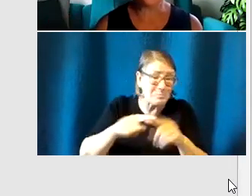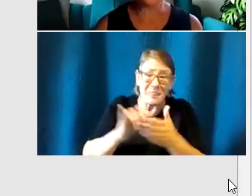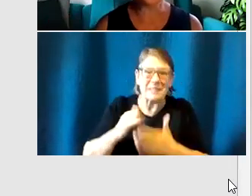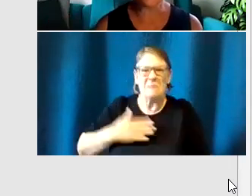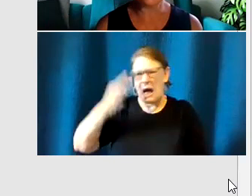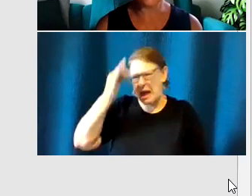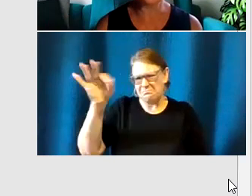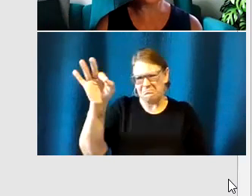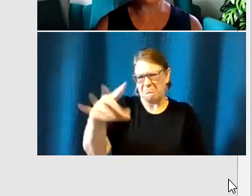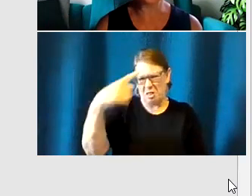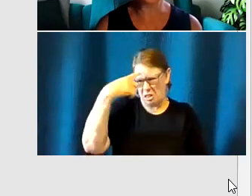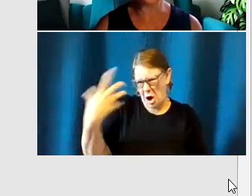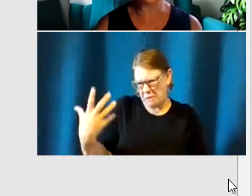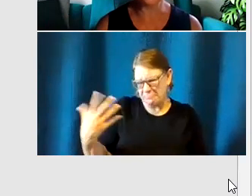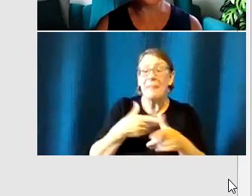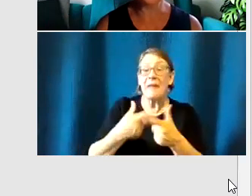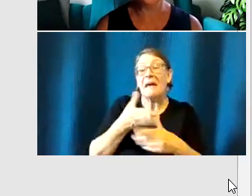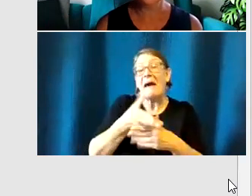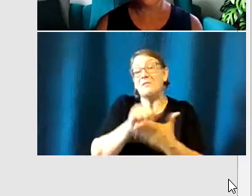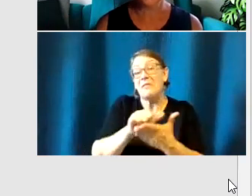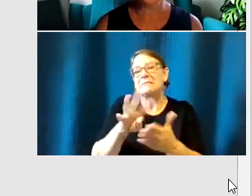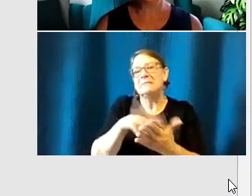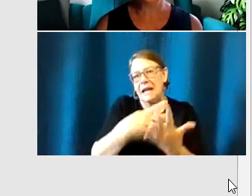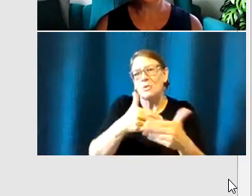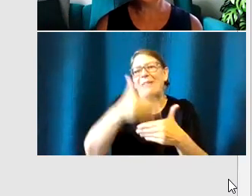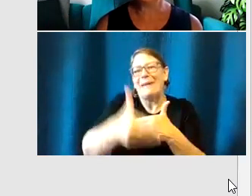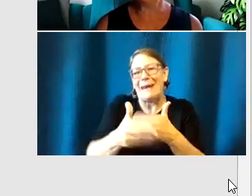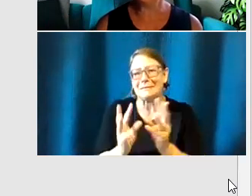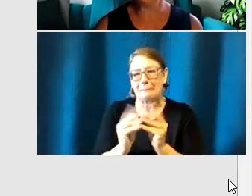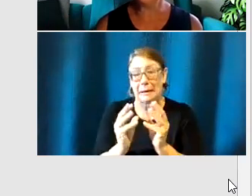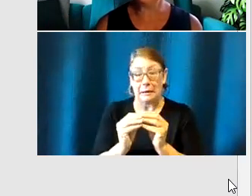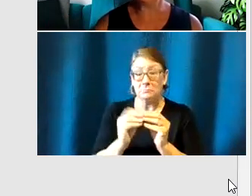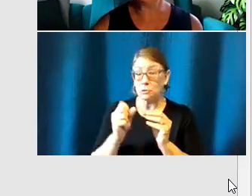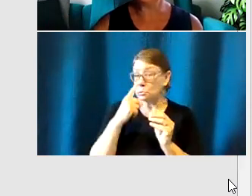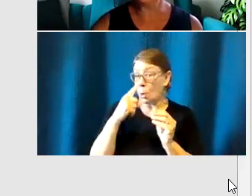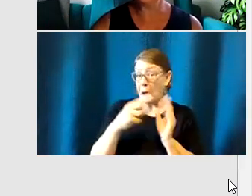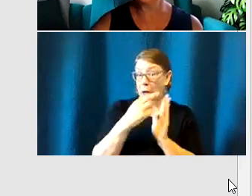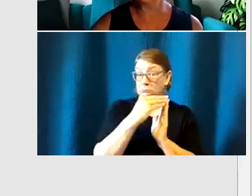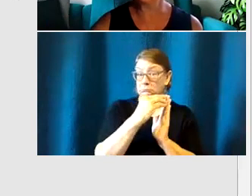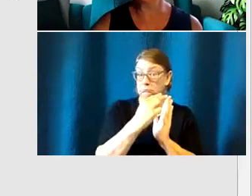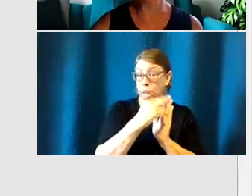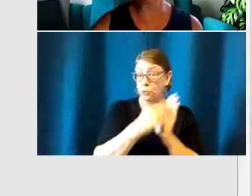And obviously after that, we schedule our next meeting. So if you could review the minutes.